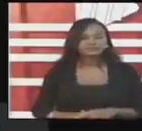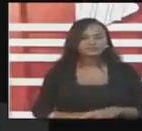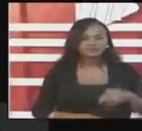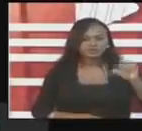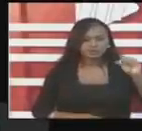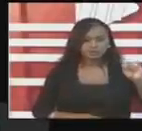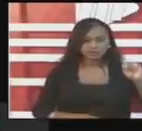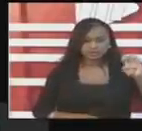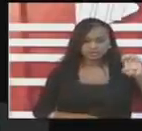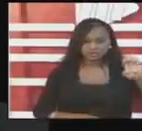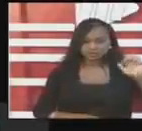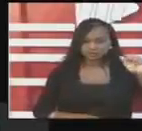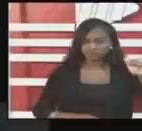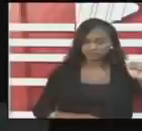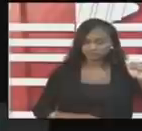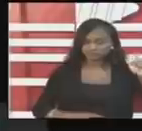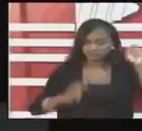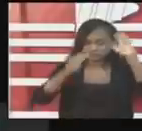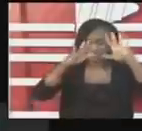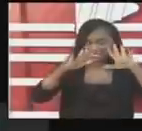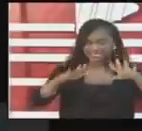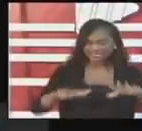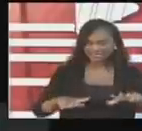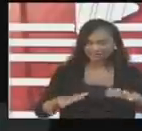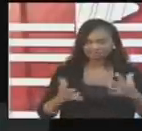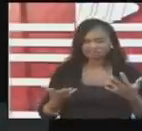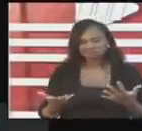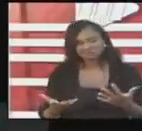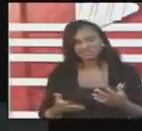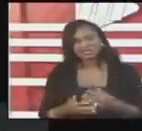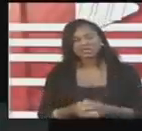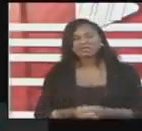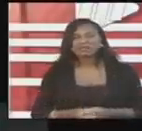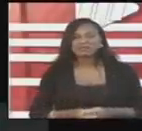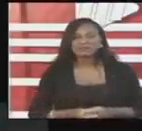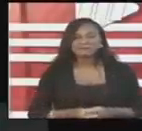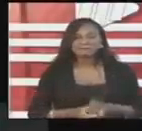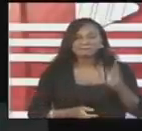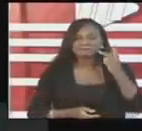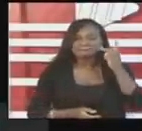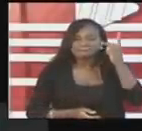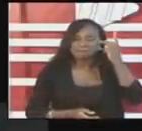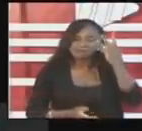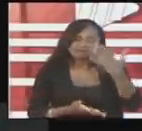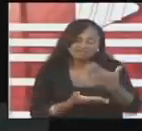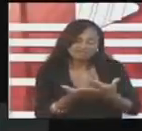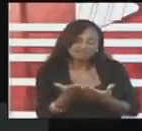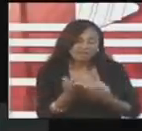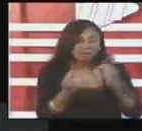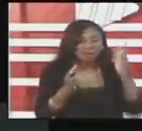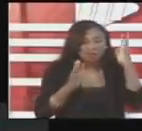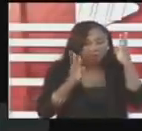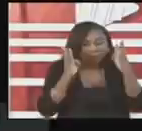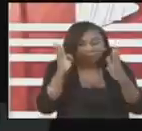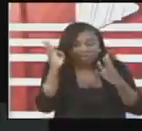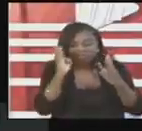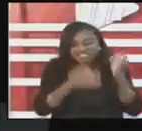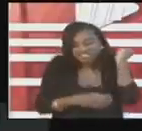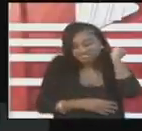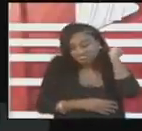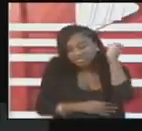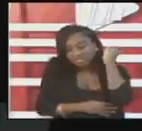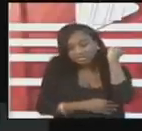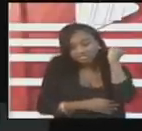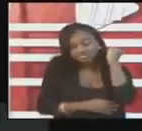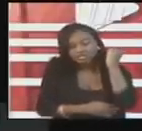SEA exam, and parents being really worried about their children and de-stressing, I